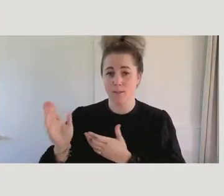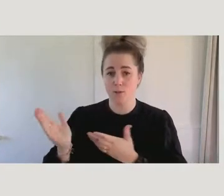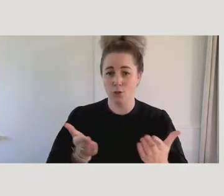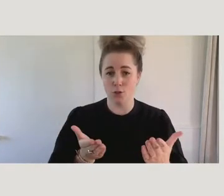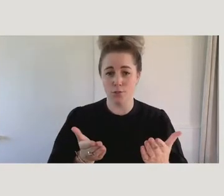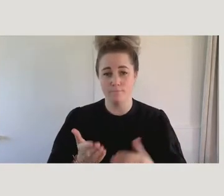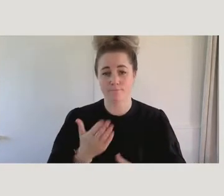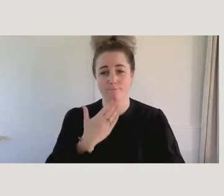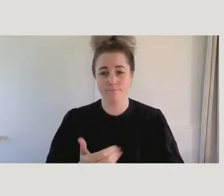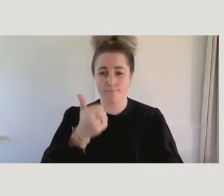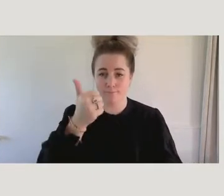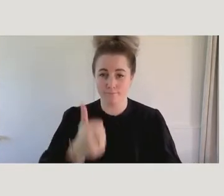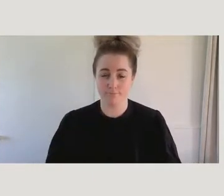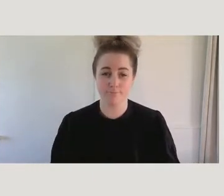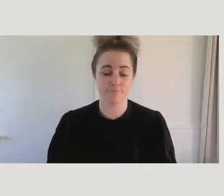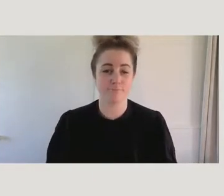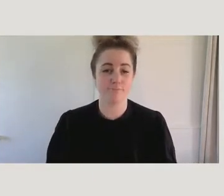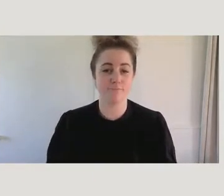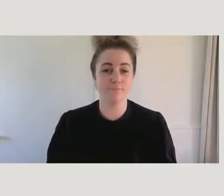of Tai number